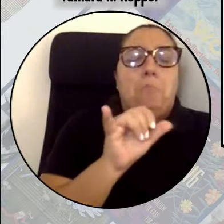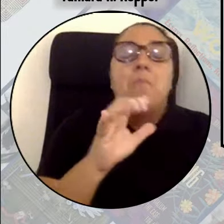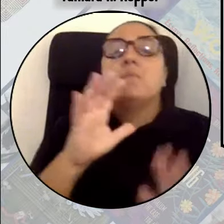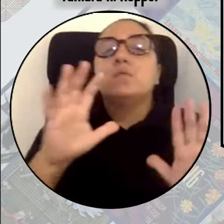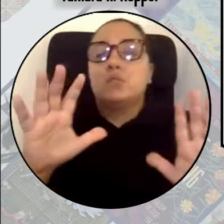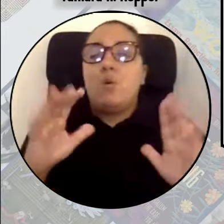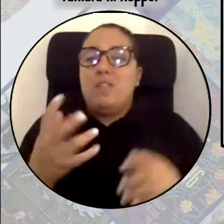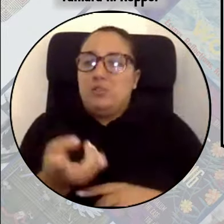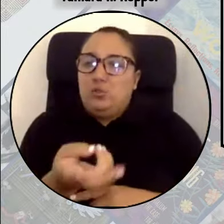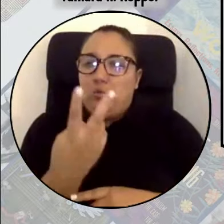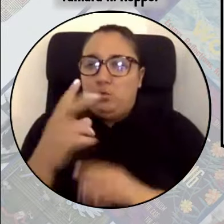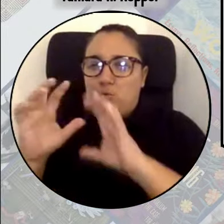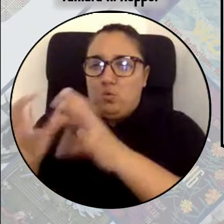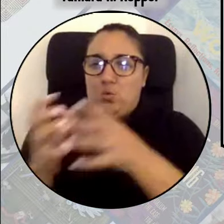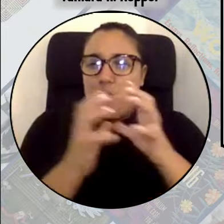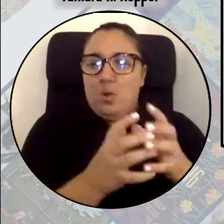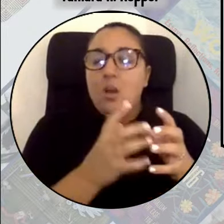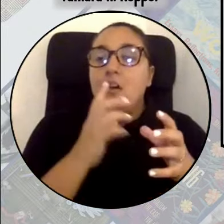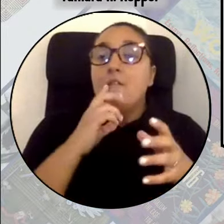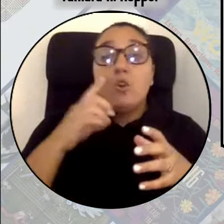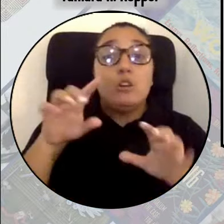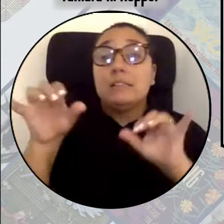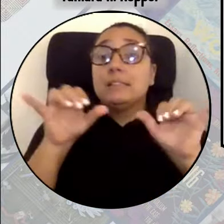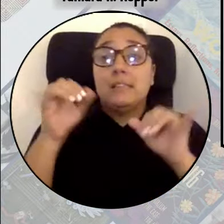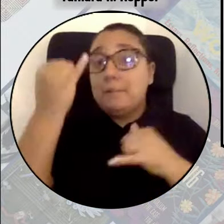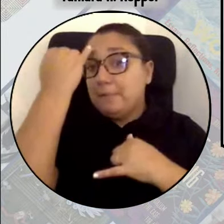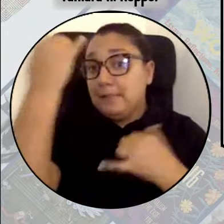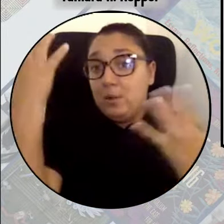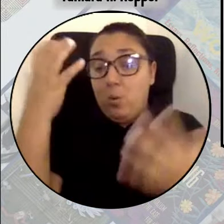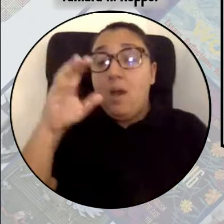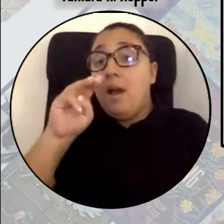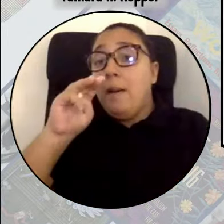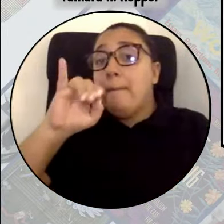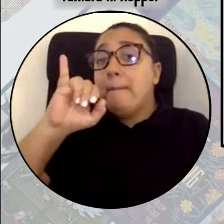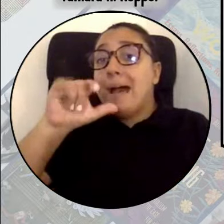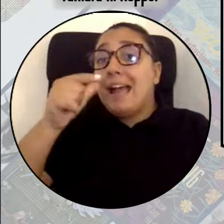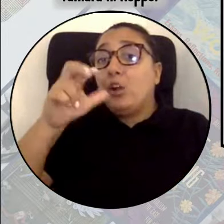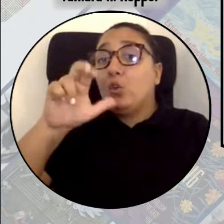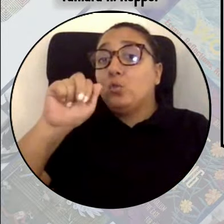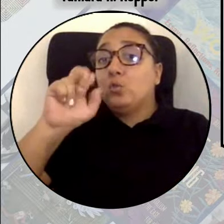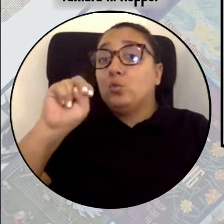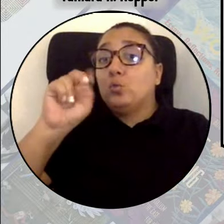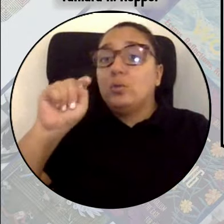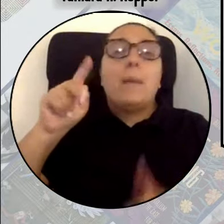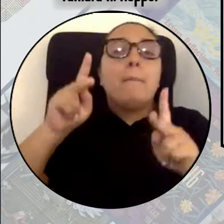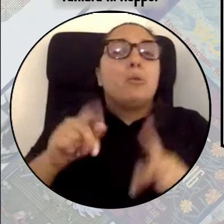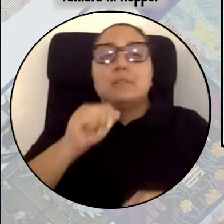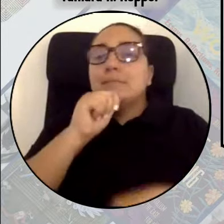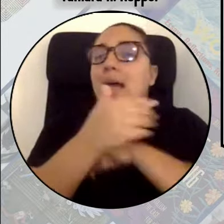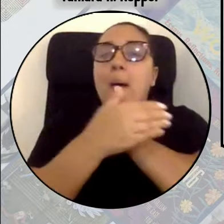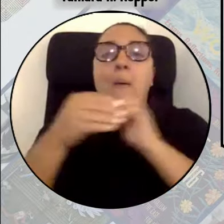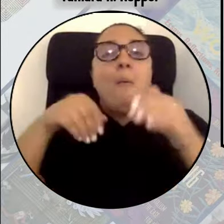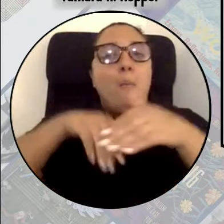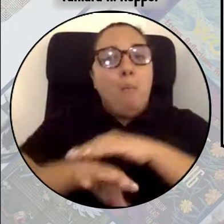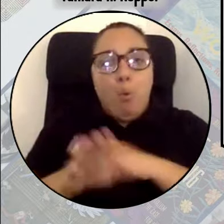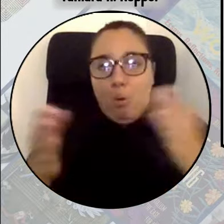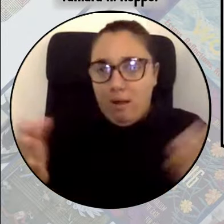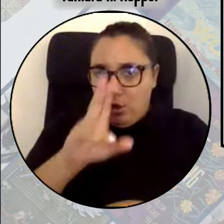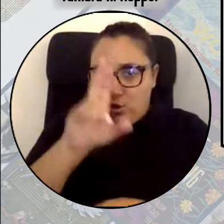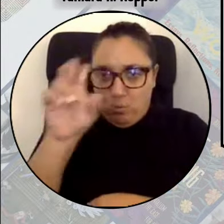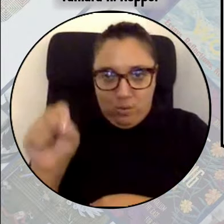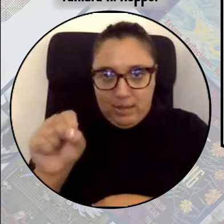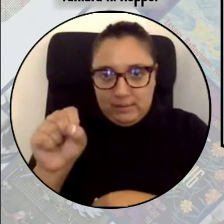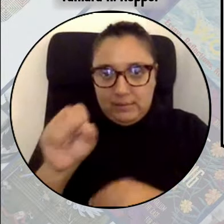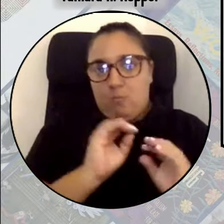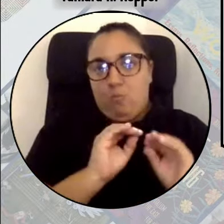term migrant for anybody who is originally not born in the U.S., okay? But